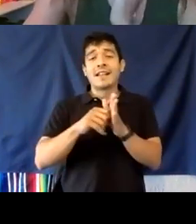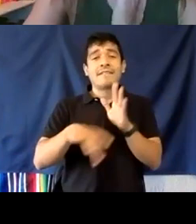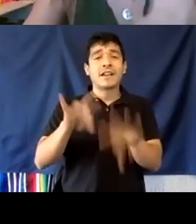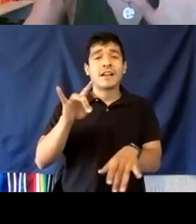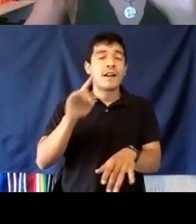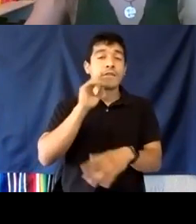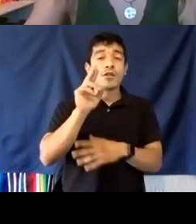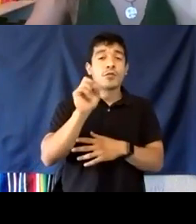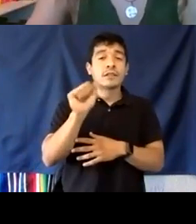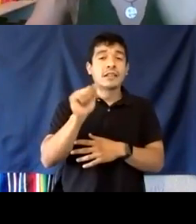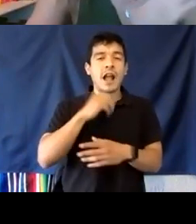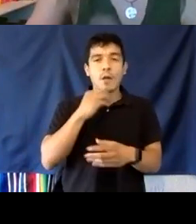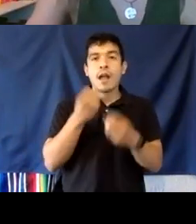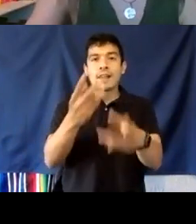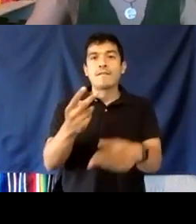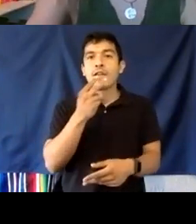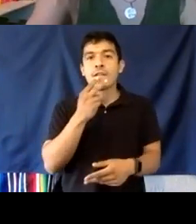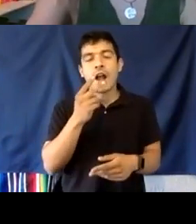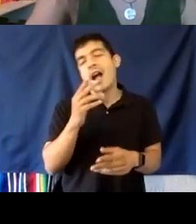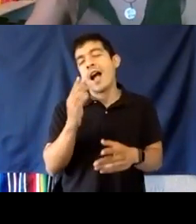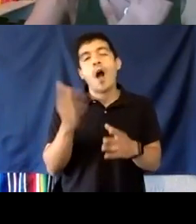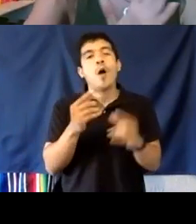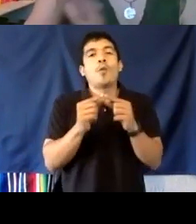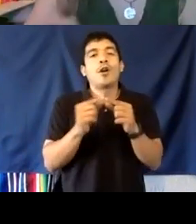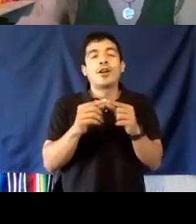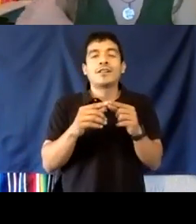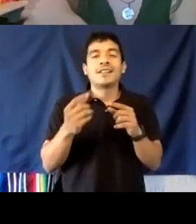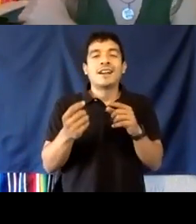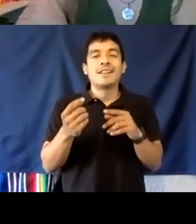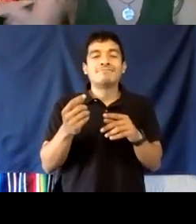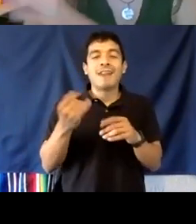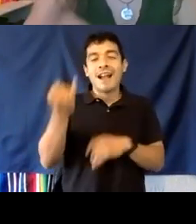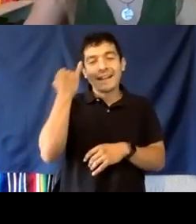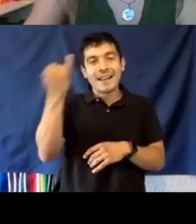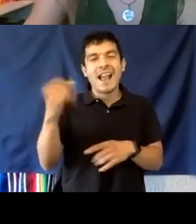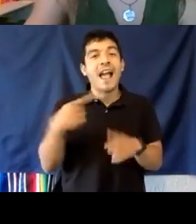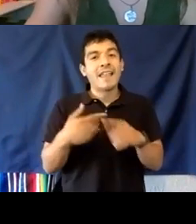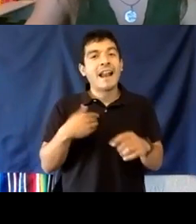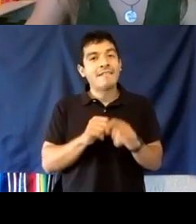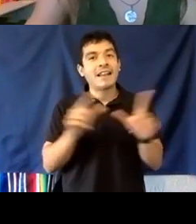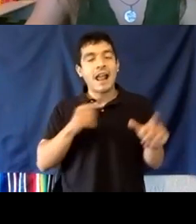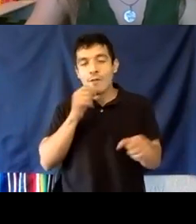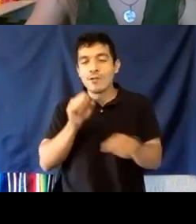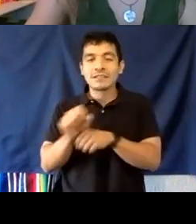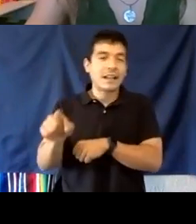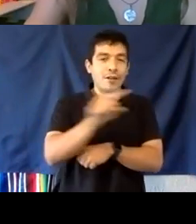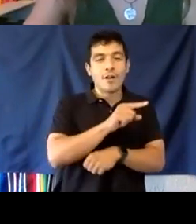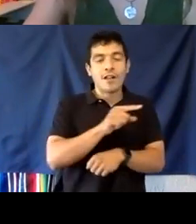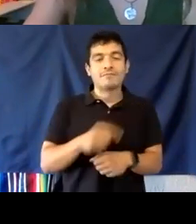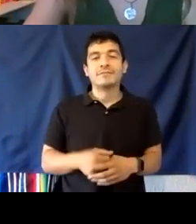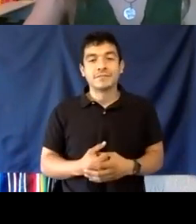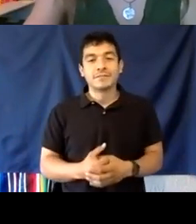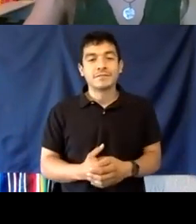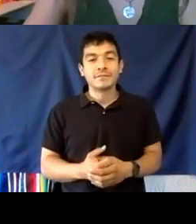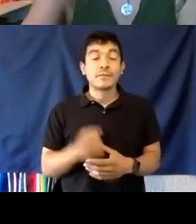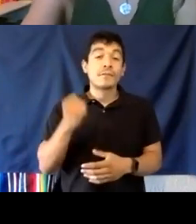for US, I'm gonna give you verbal takeaways. And then again, we have a slide deck that we'll send you all as well as the report.